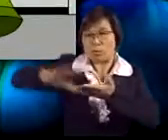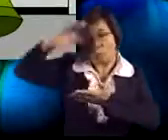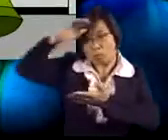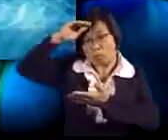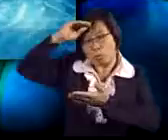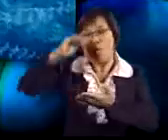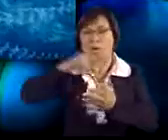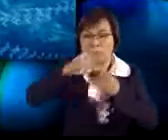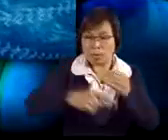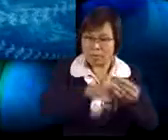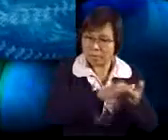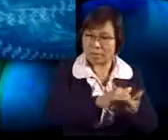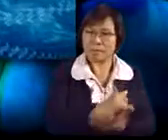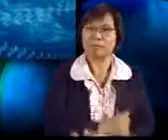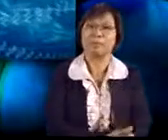We also want to know about that.